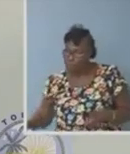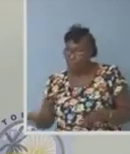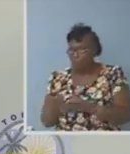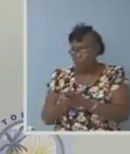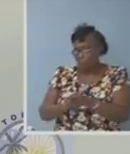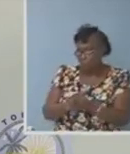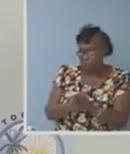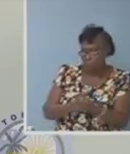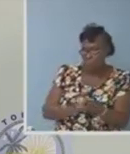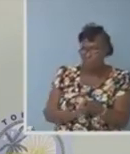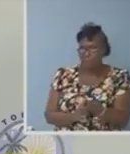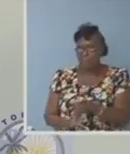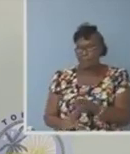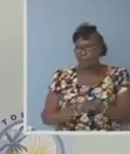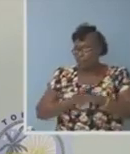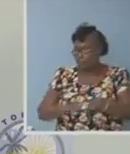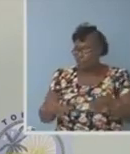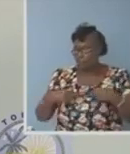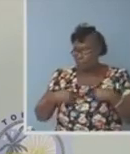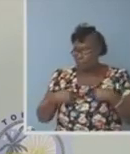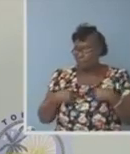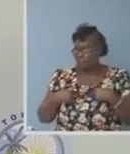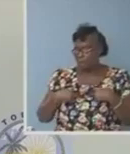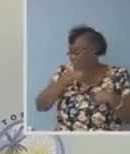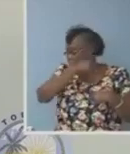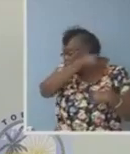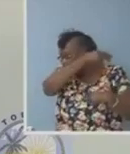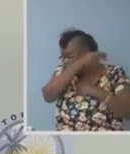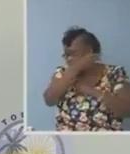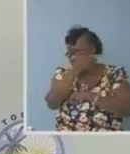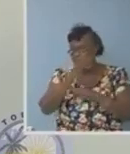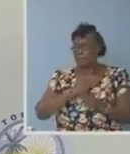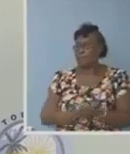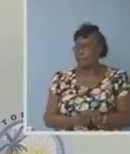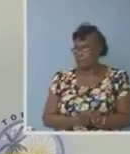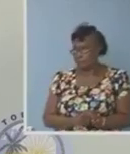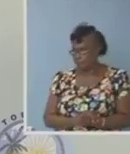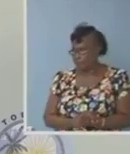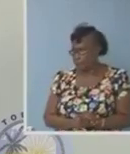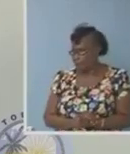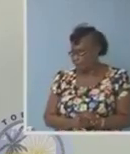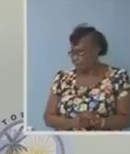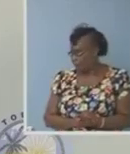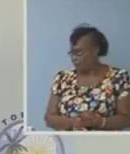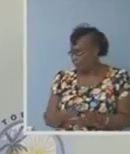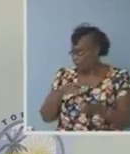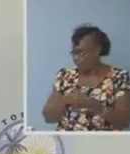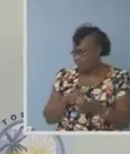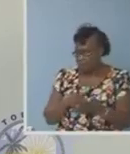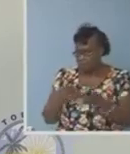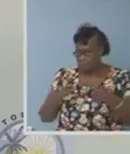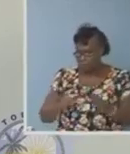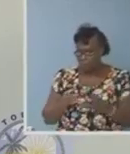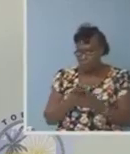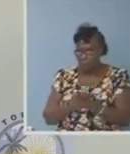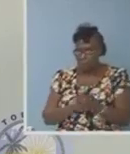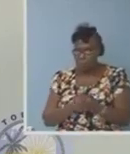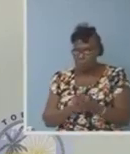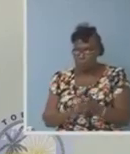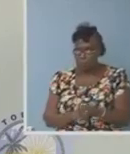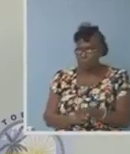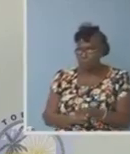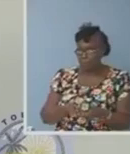you have to cough and you don't have a tissue, cough in your elbow. And again, try to wash your hands.